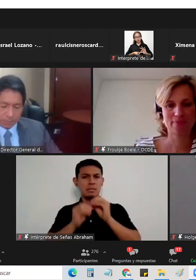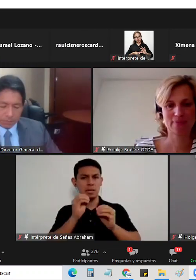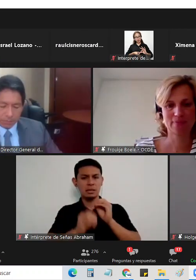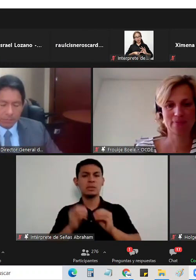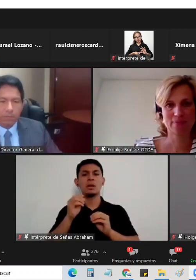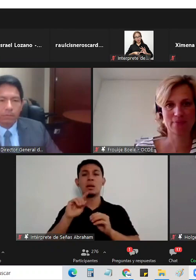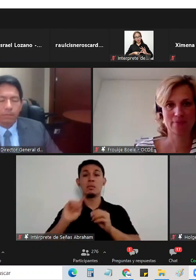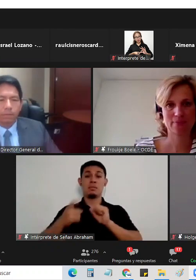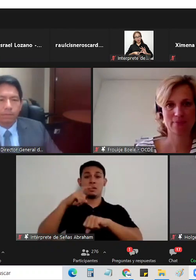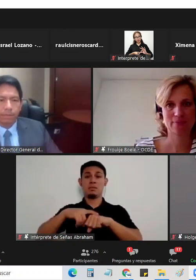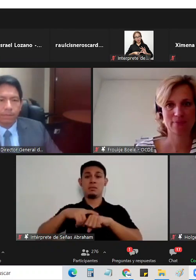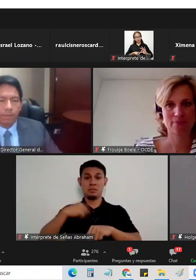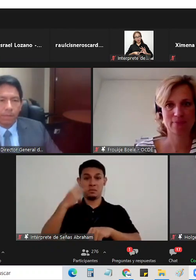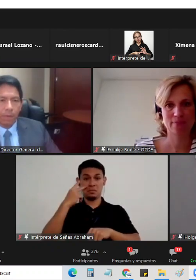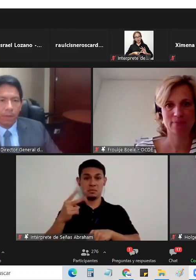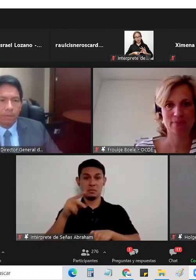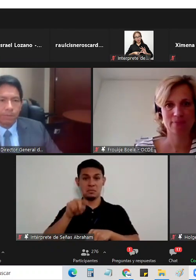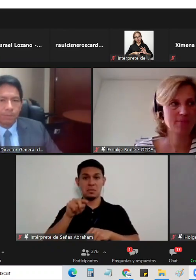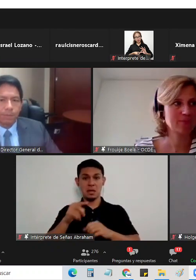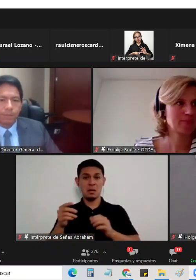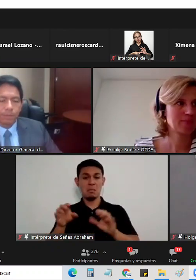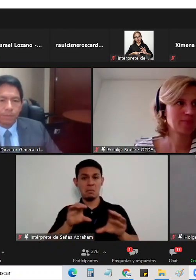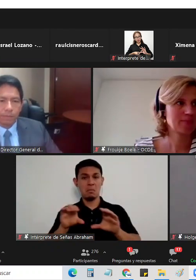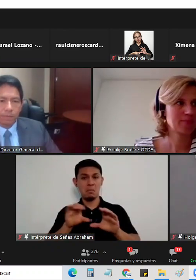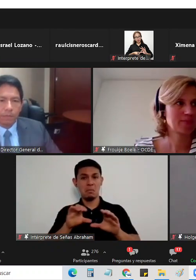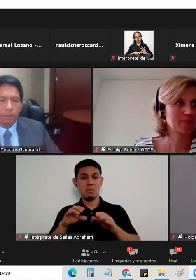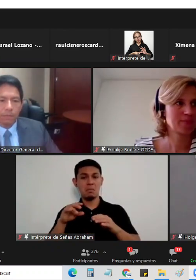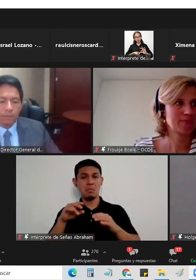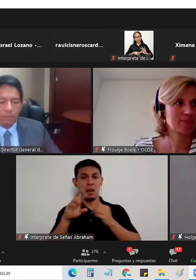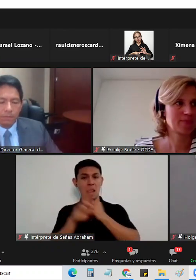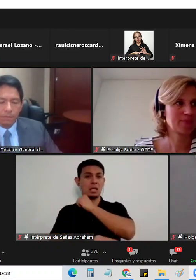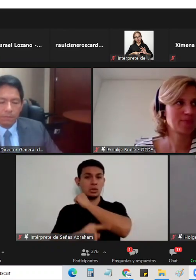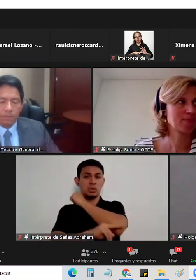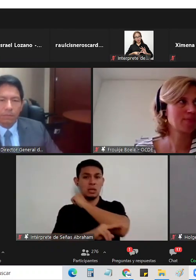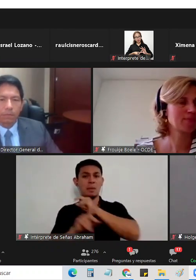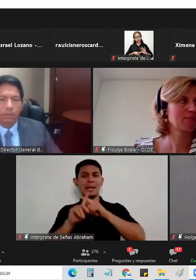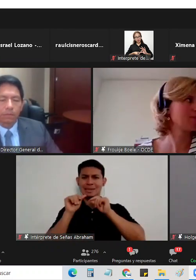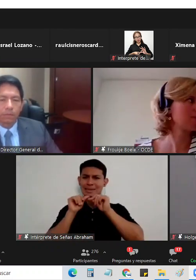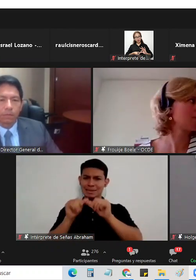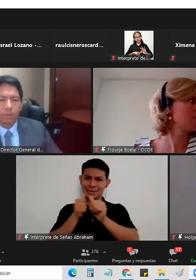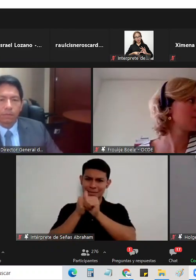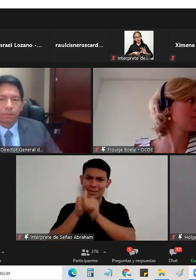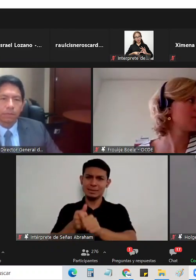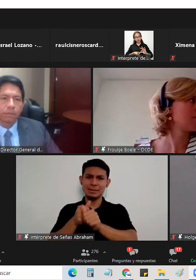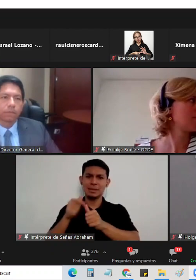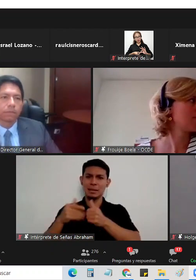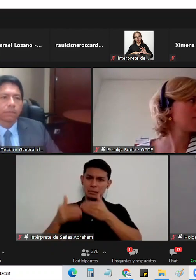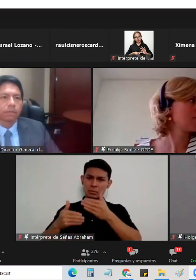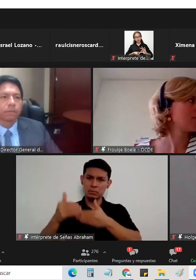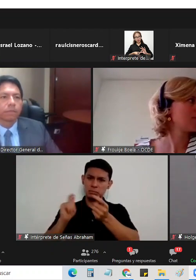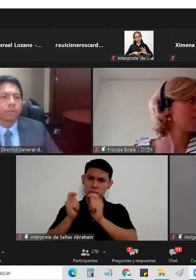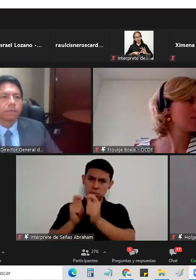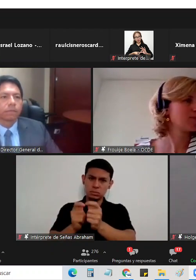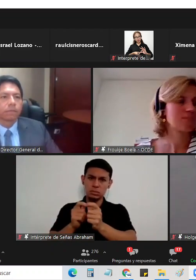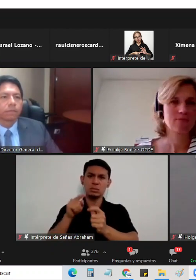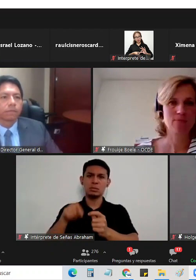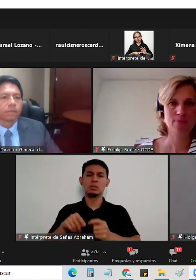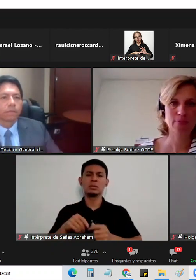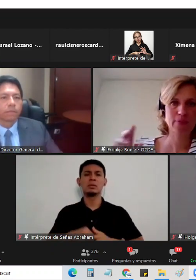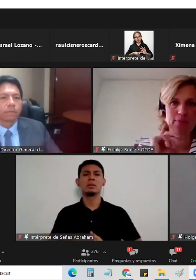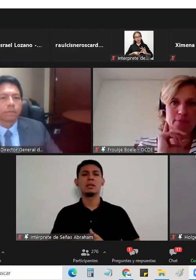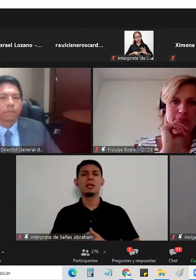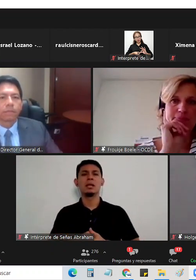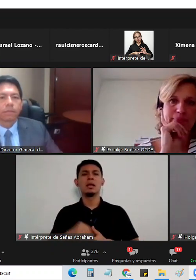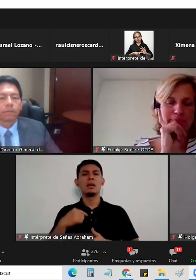mechanisms on reparations which is the first thing that i see the first time that i see it in the national plan following the recommendations of a project of